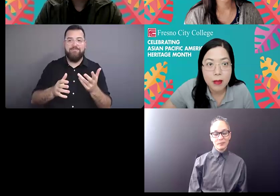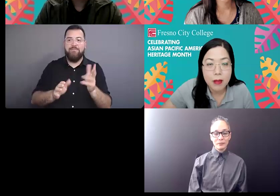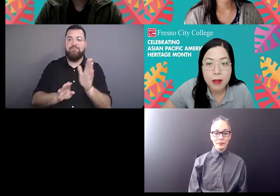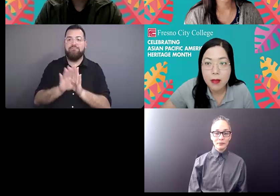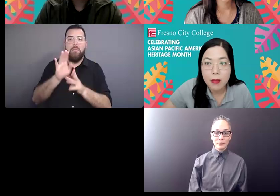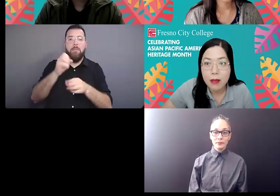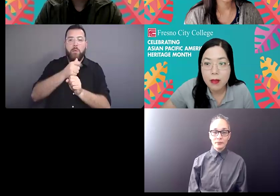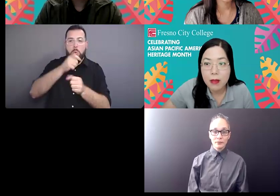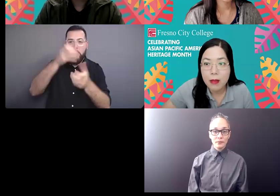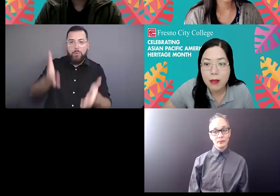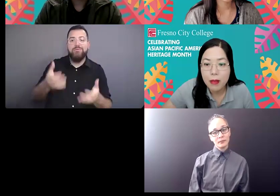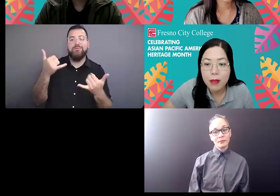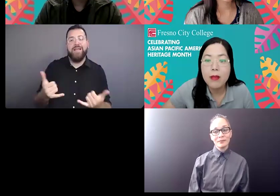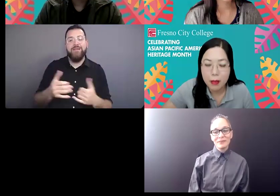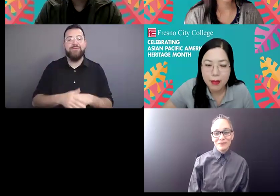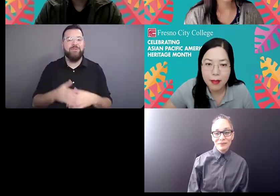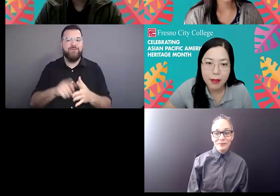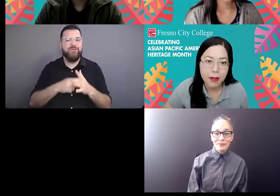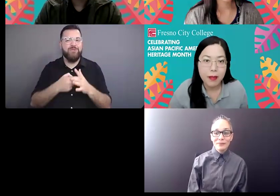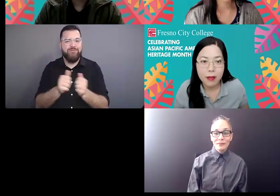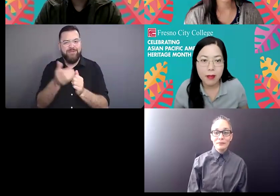with Dr. Gurpreet Bhogal.